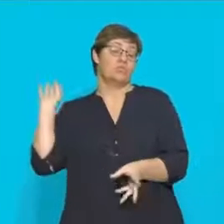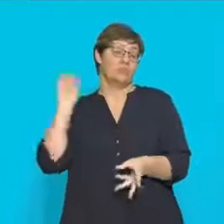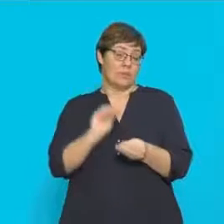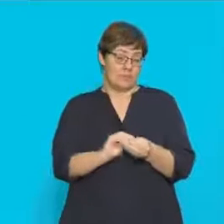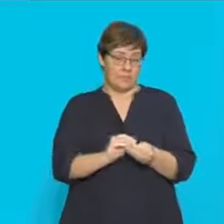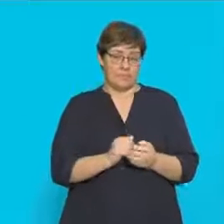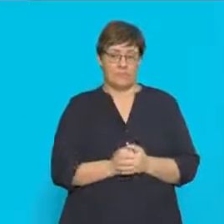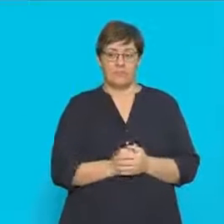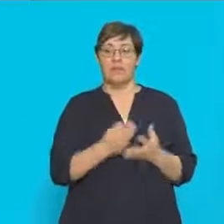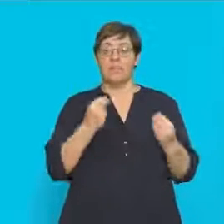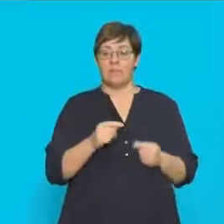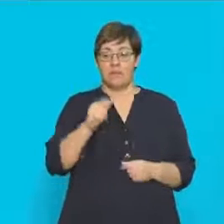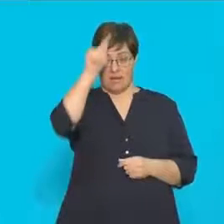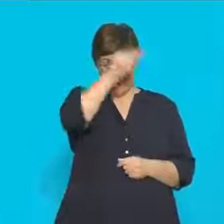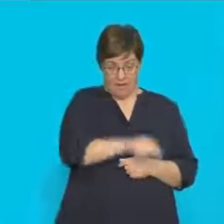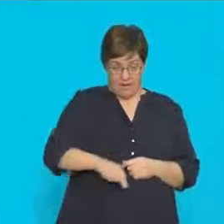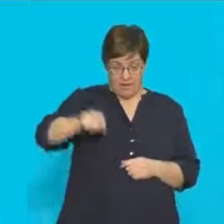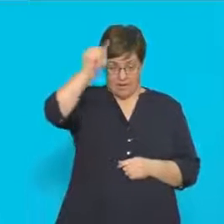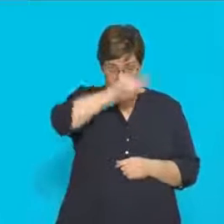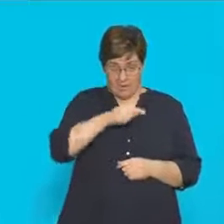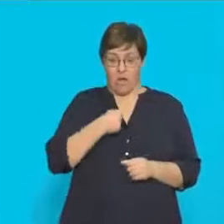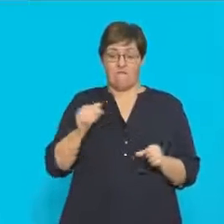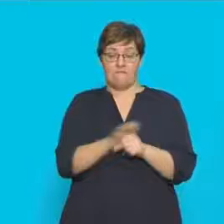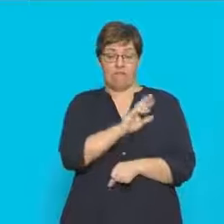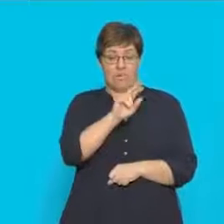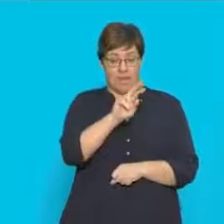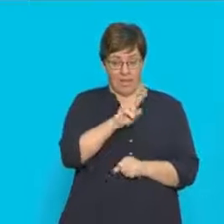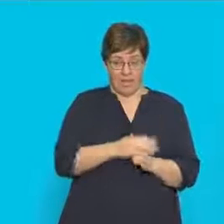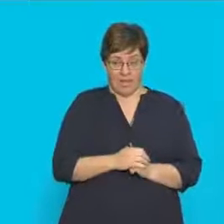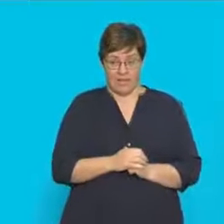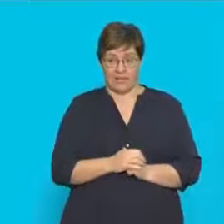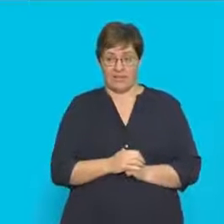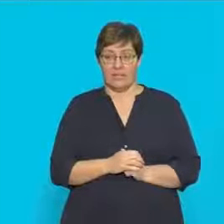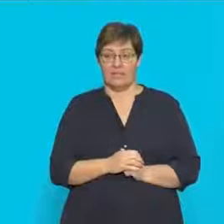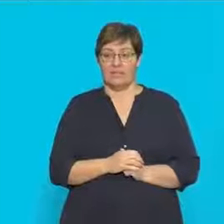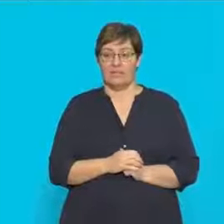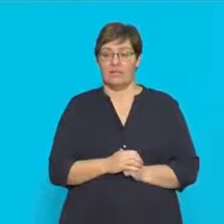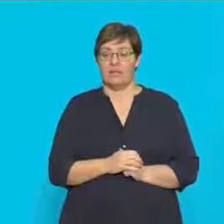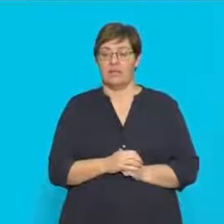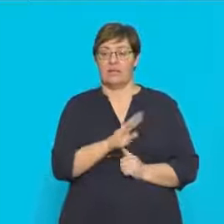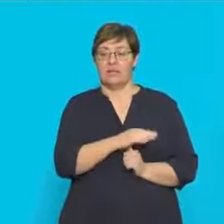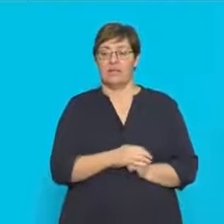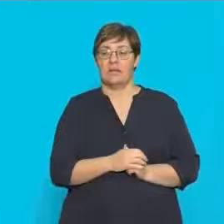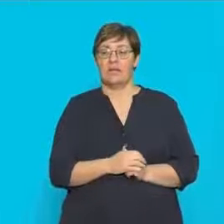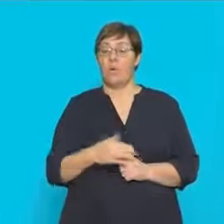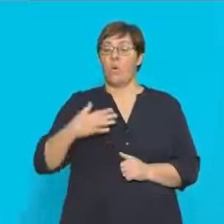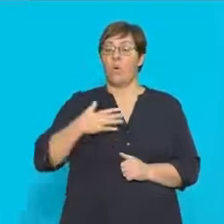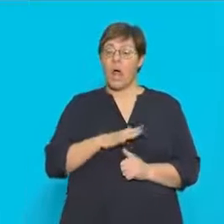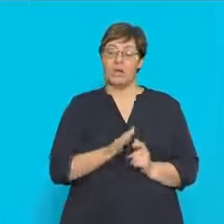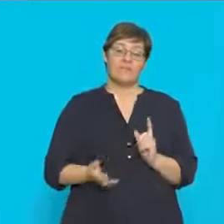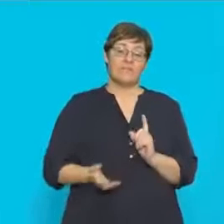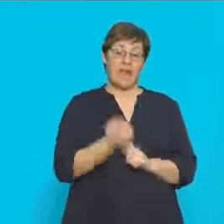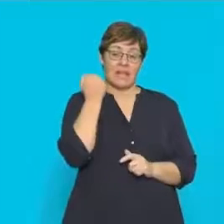to recap, if we're given that as our full pair, we're given B and little b, and we